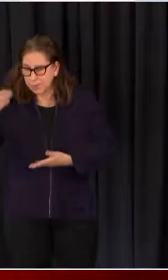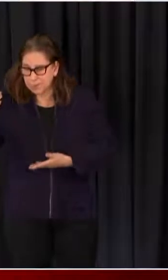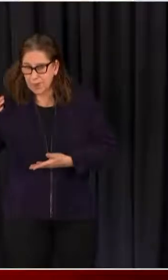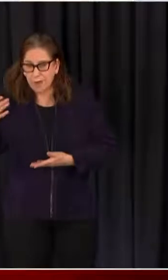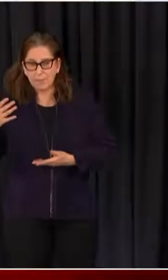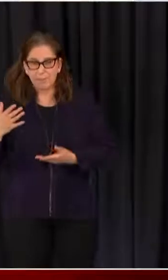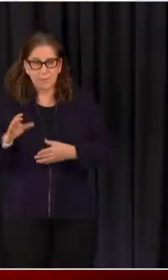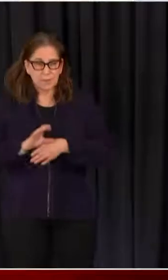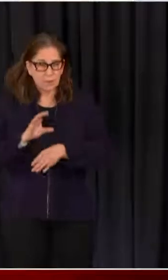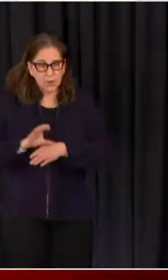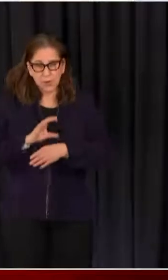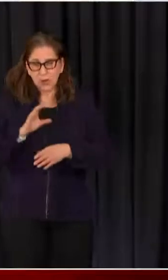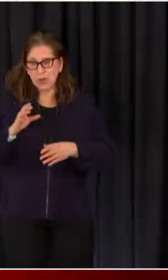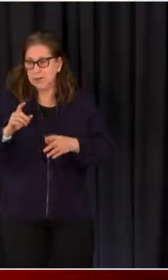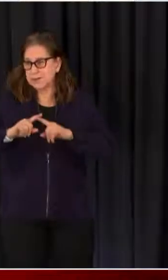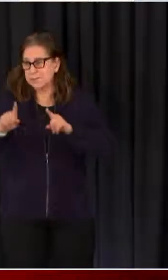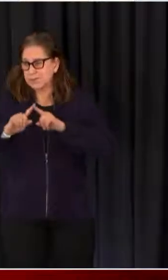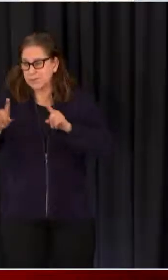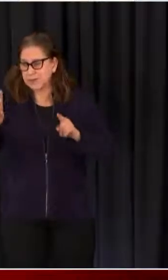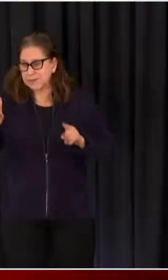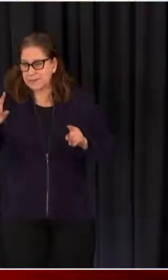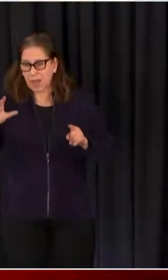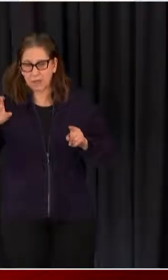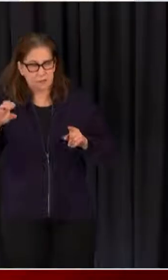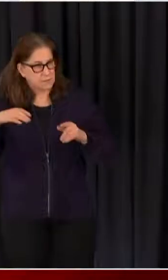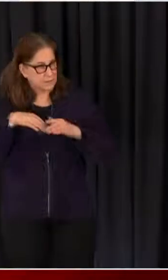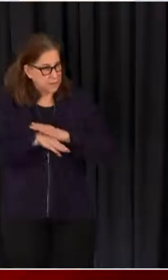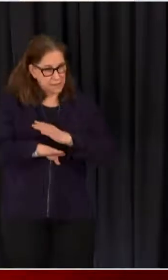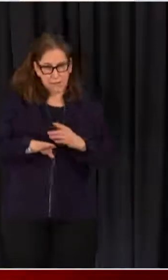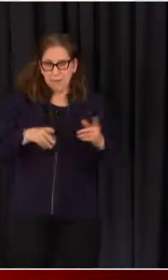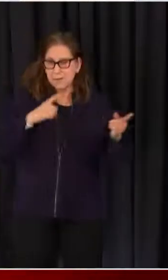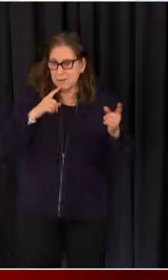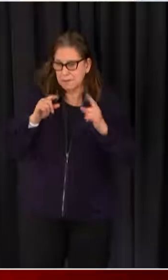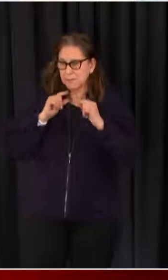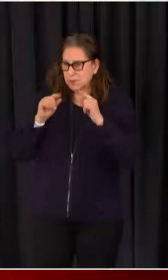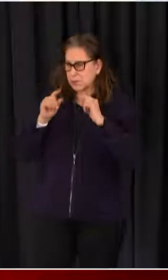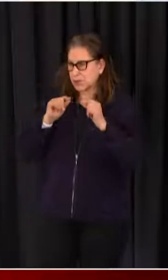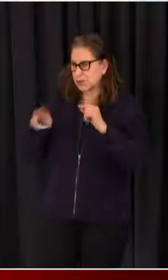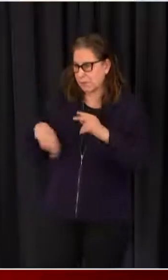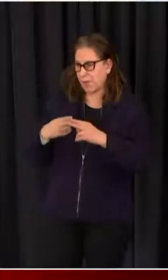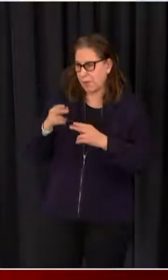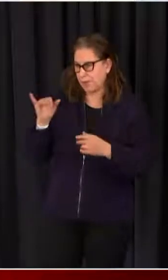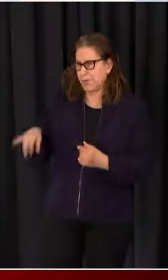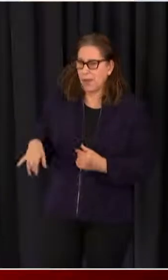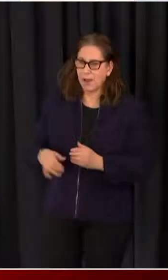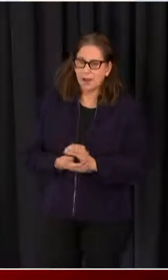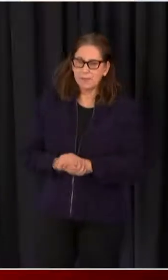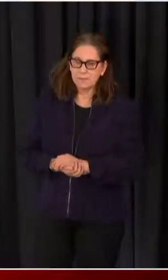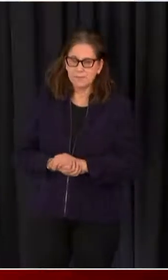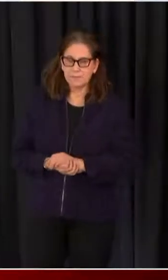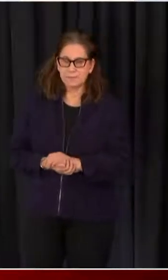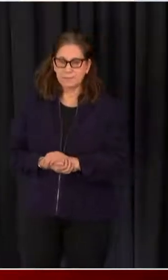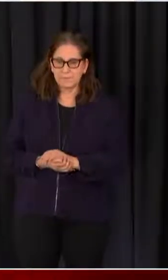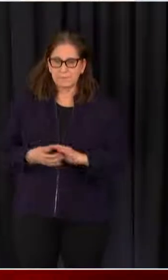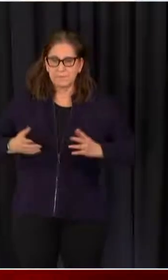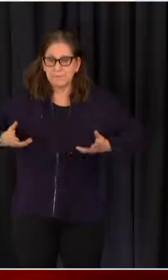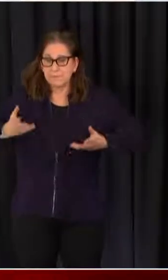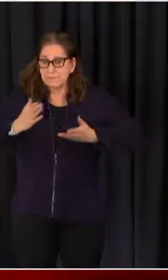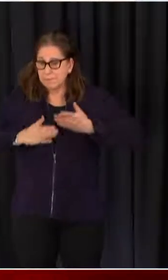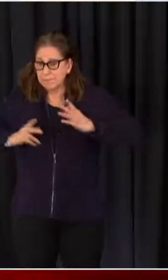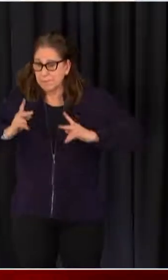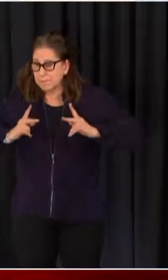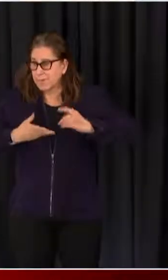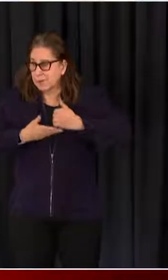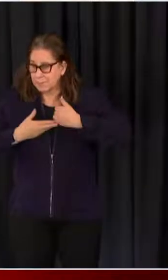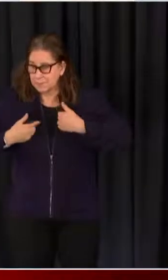tried it. A number of people online got a lot of tweets and texts, as you can imagine, and I think some of those helped make